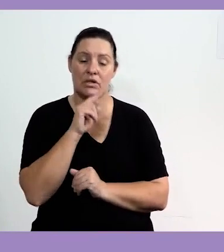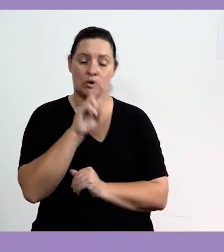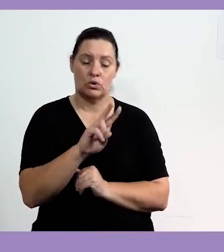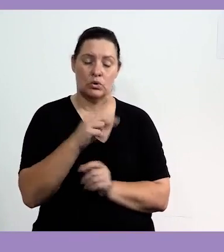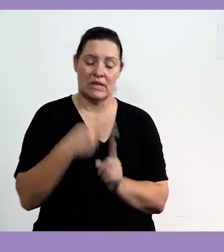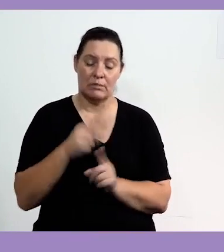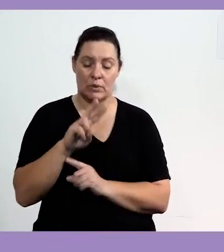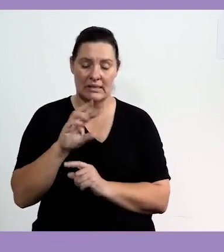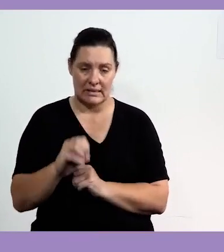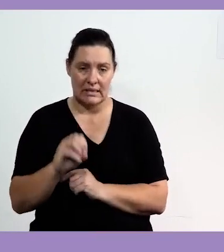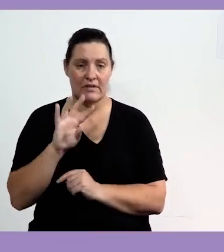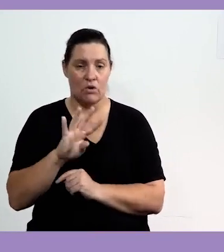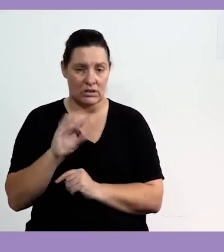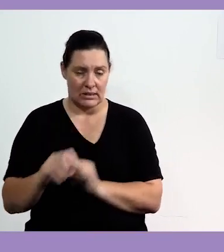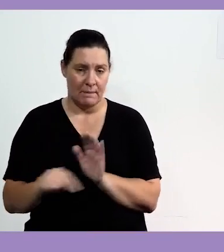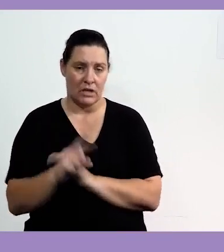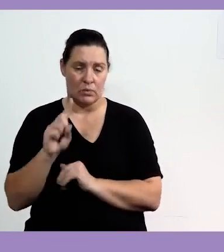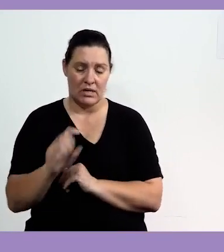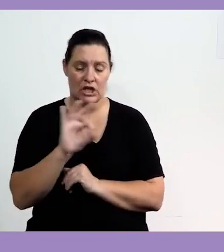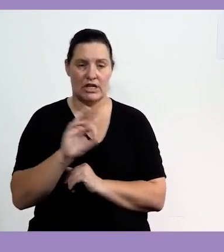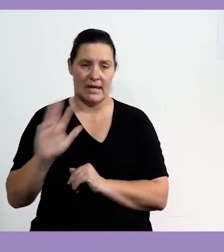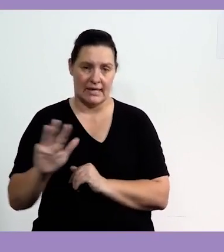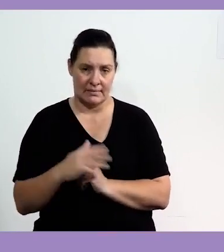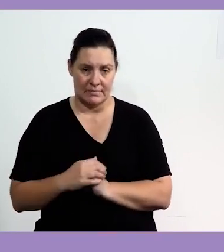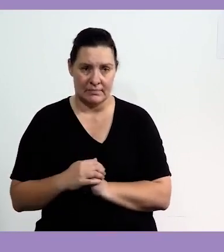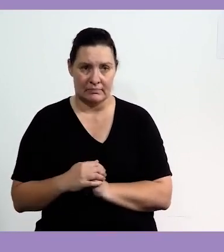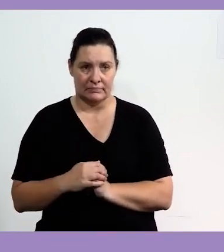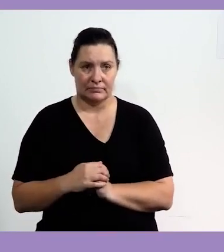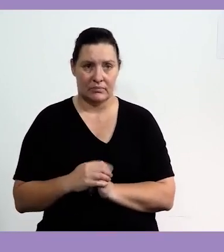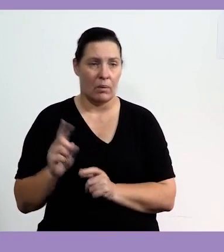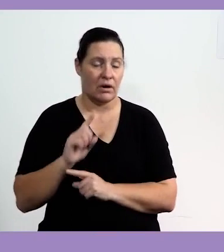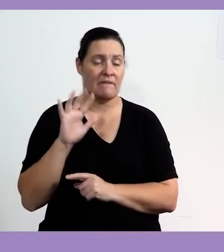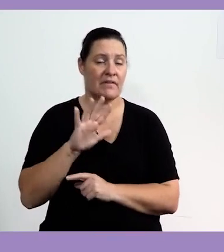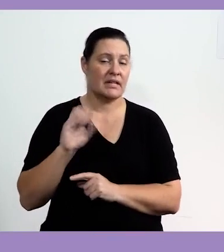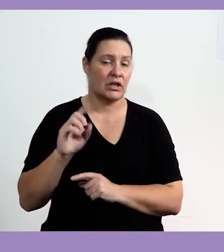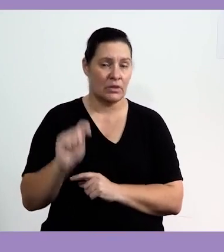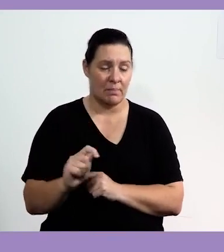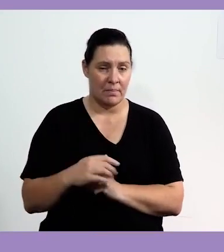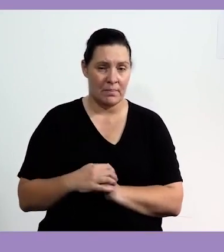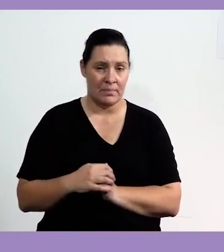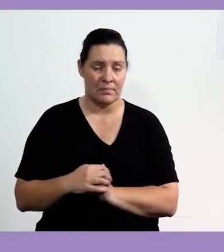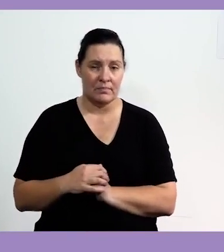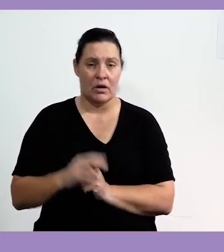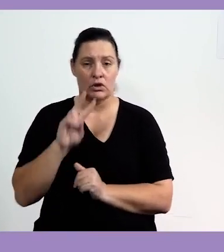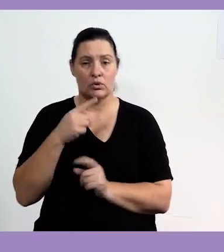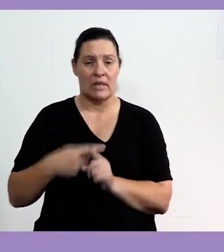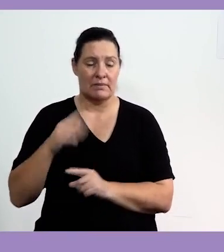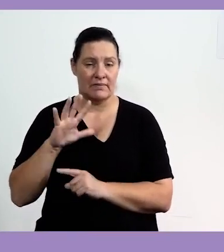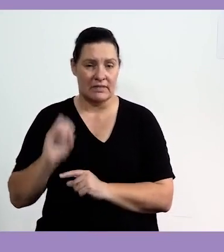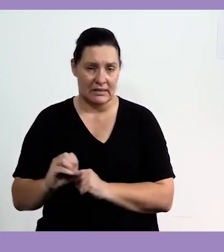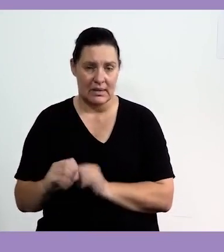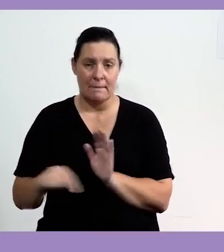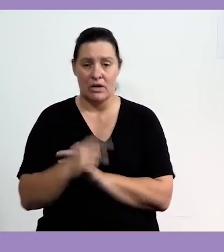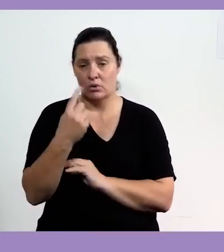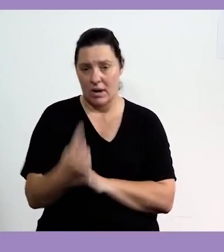We're going to say 2 times 20, which is 40, minus 1 is 39. Then what about my 50th term? 2